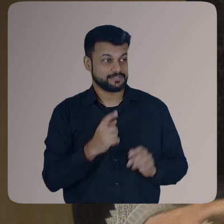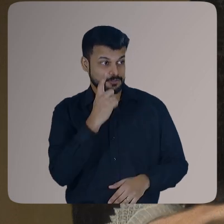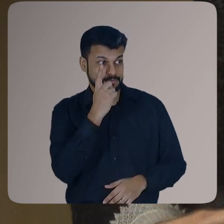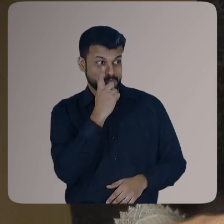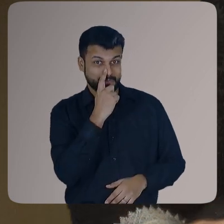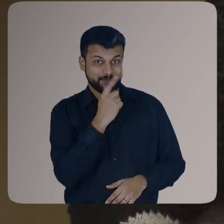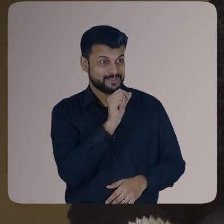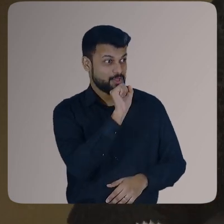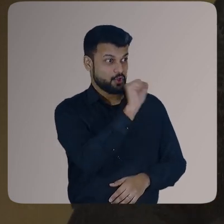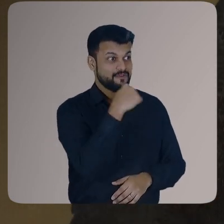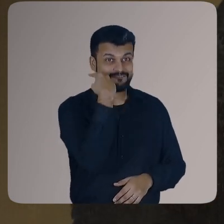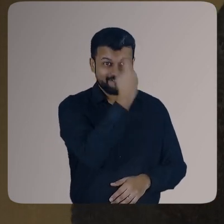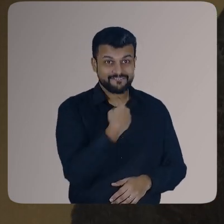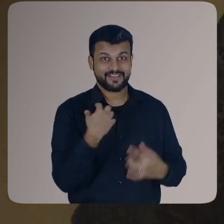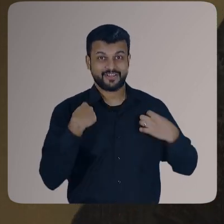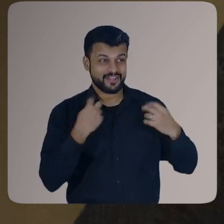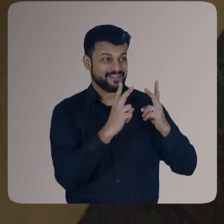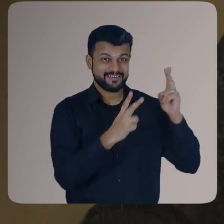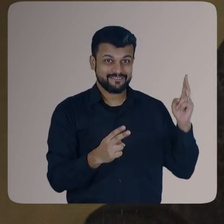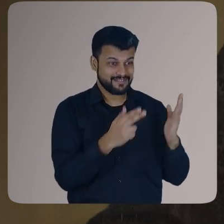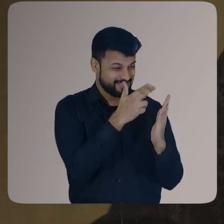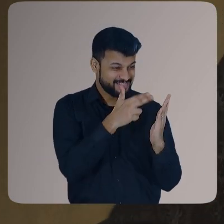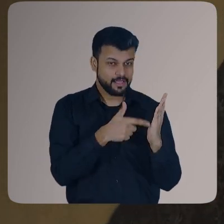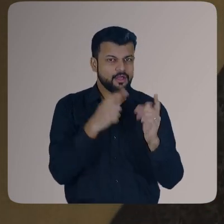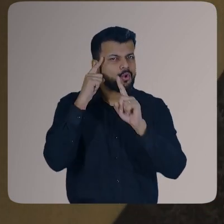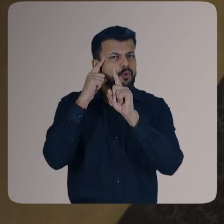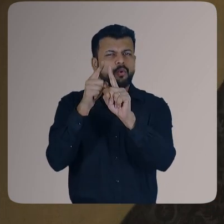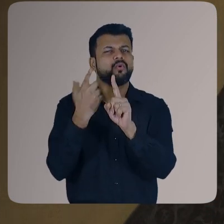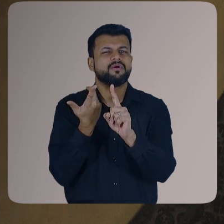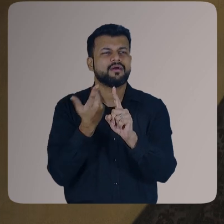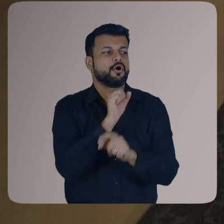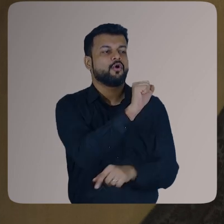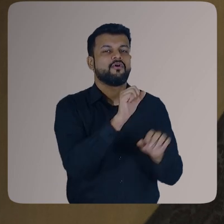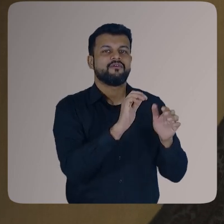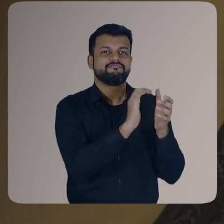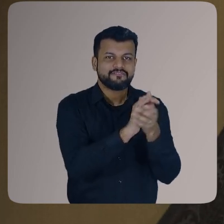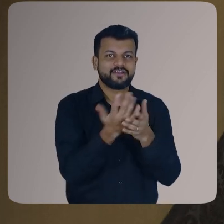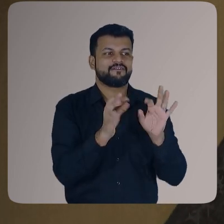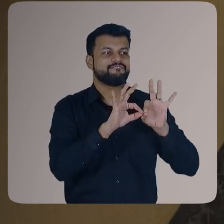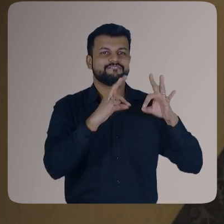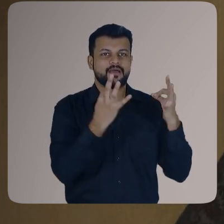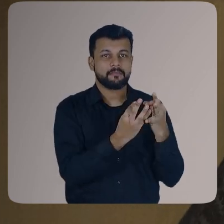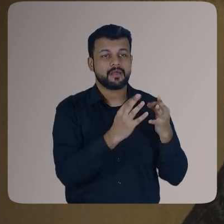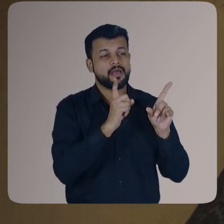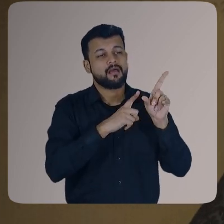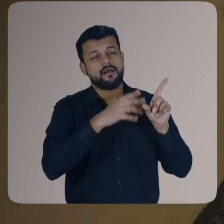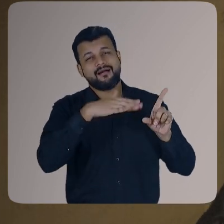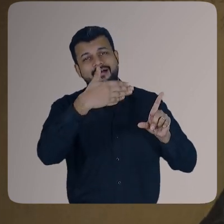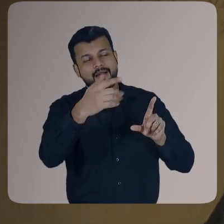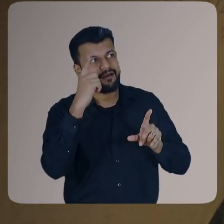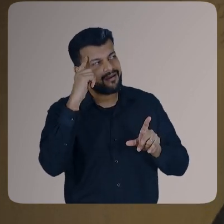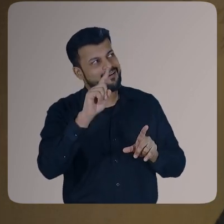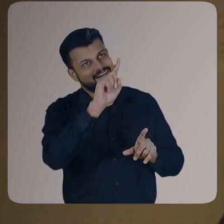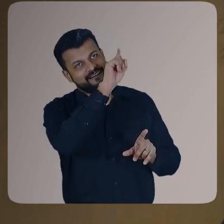was intended to be an accurate record of this woman's features to preserve her likeness for close friends and